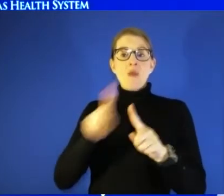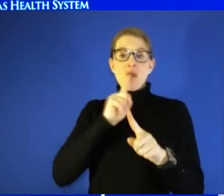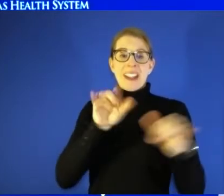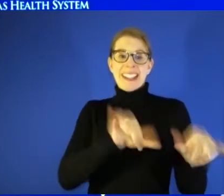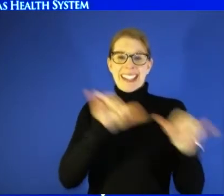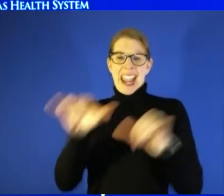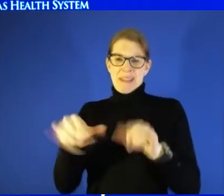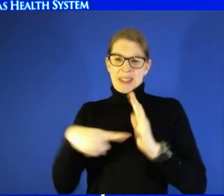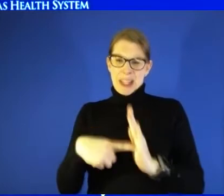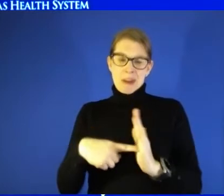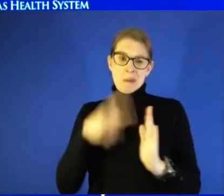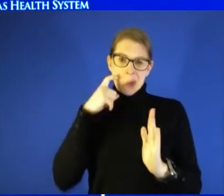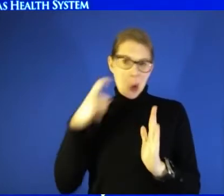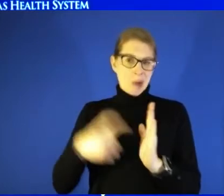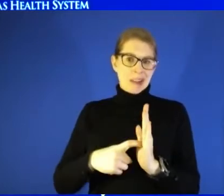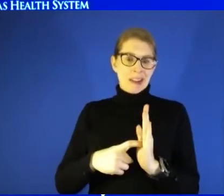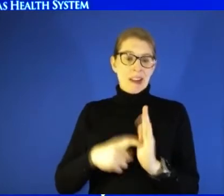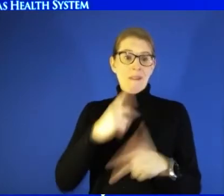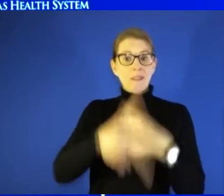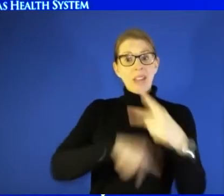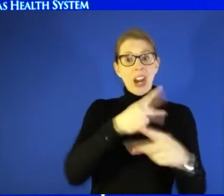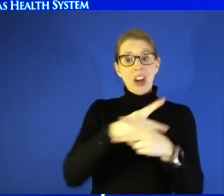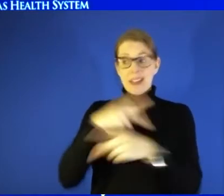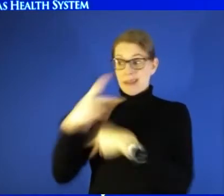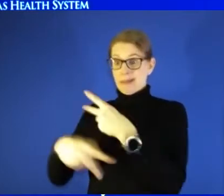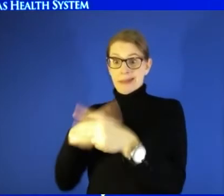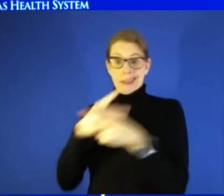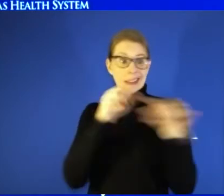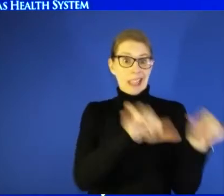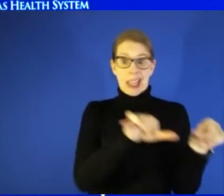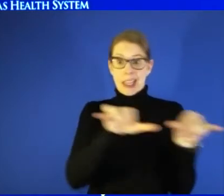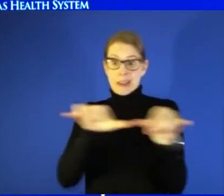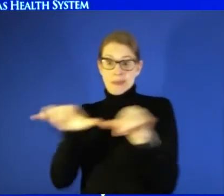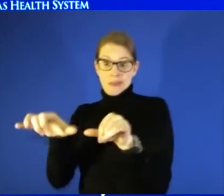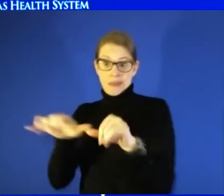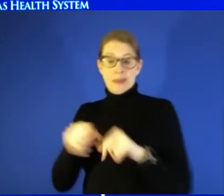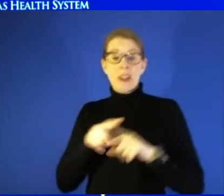These variants are pretty much all the same. Now, there is some